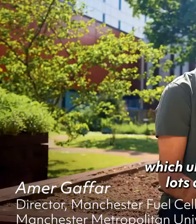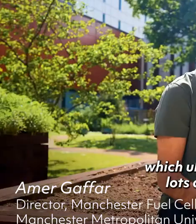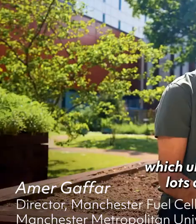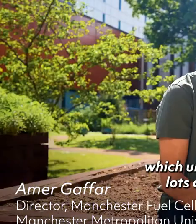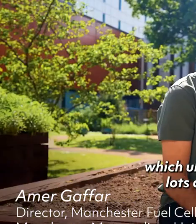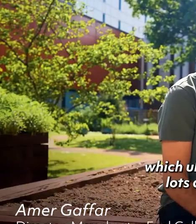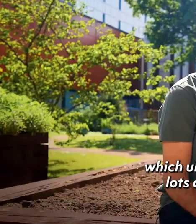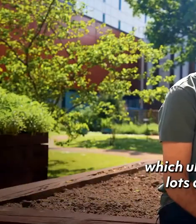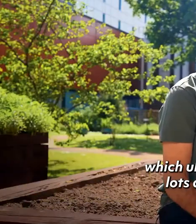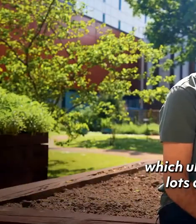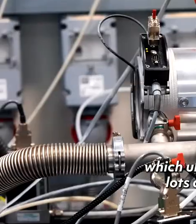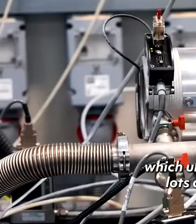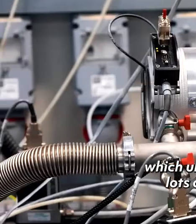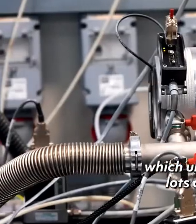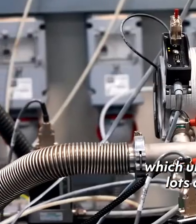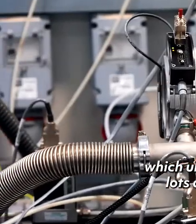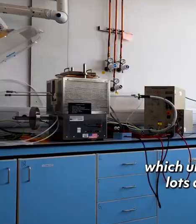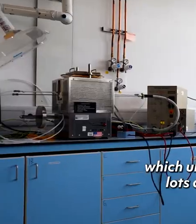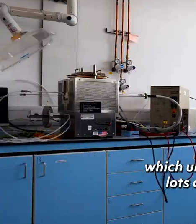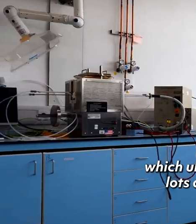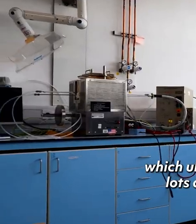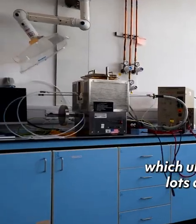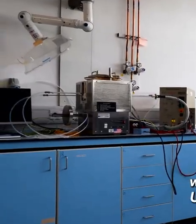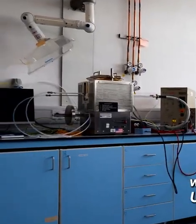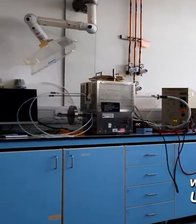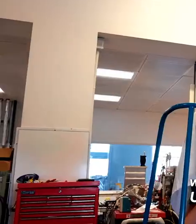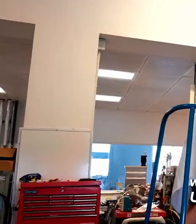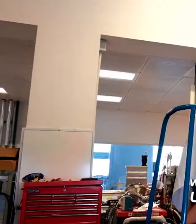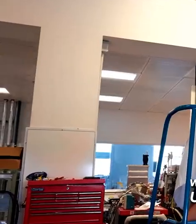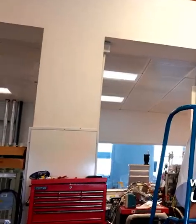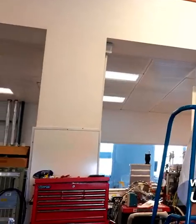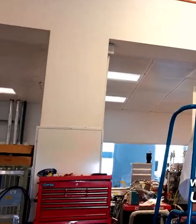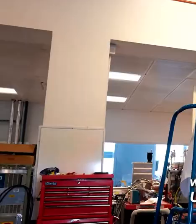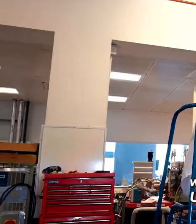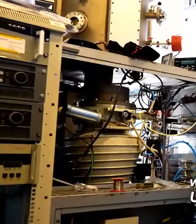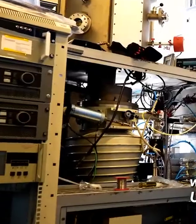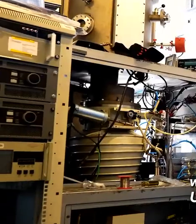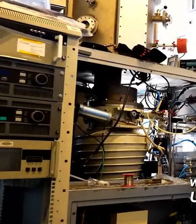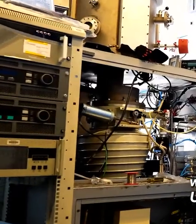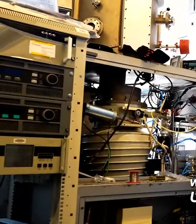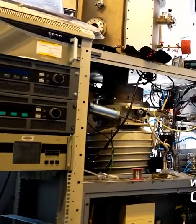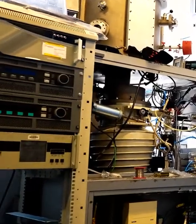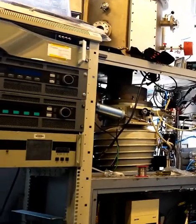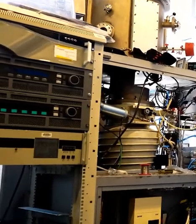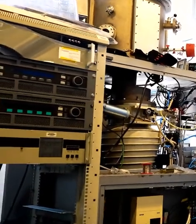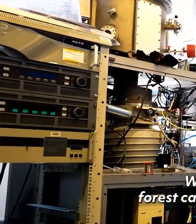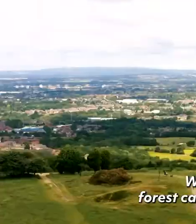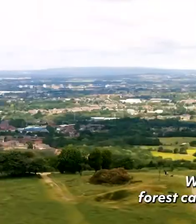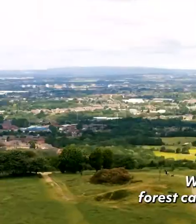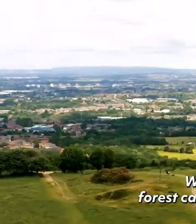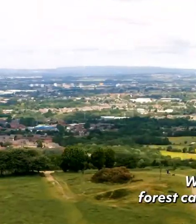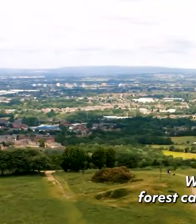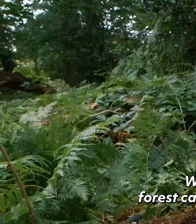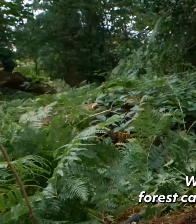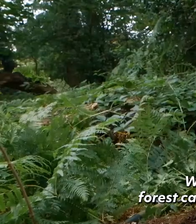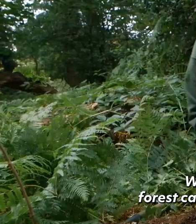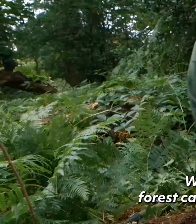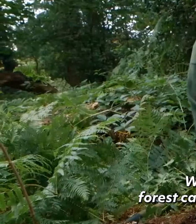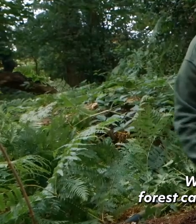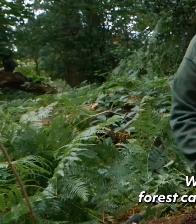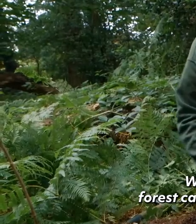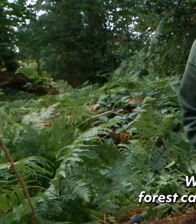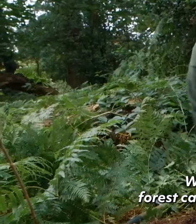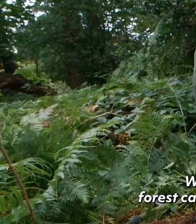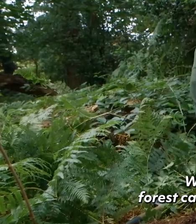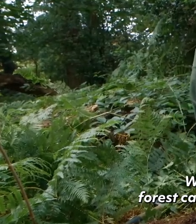which ultimately will help us generate lots and lots of green hydrogen, which will be part of our UK-wide net zero plans. We've got our community